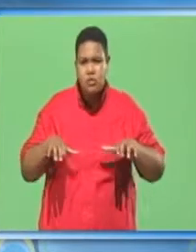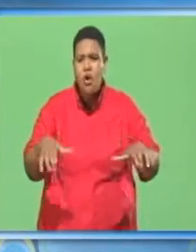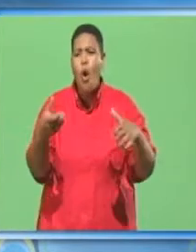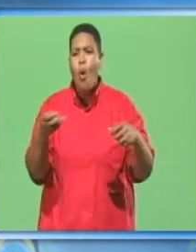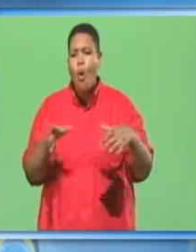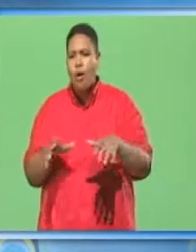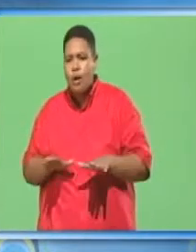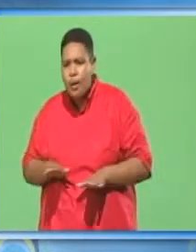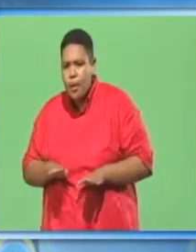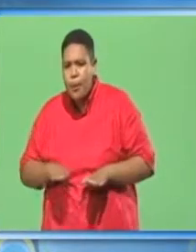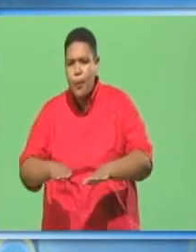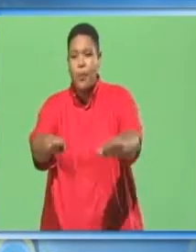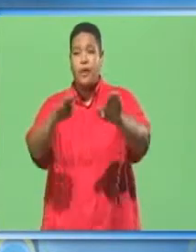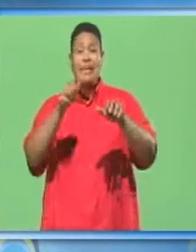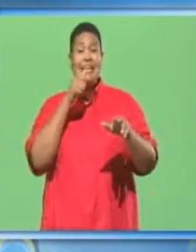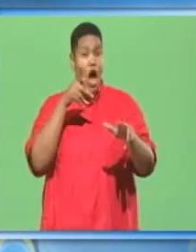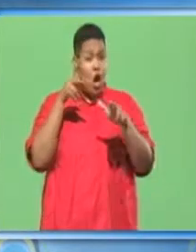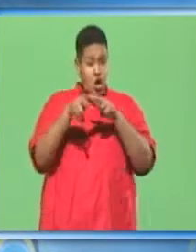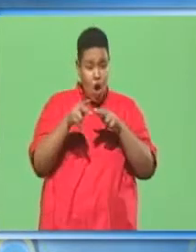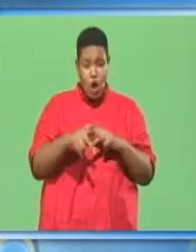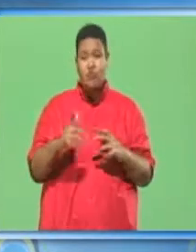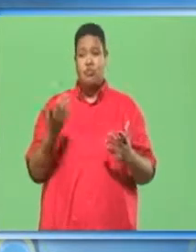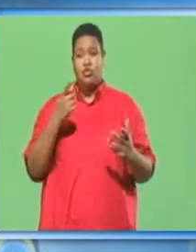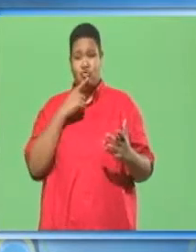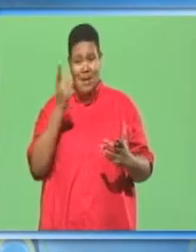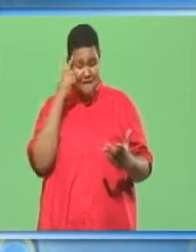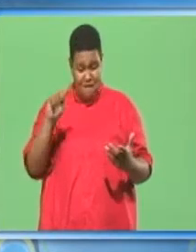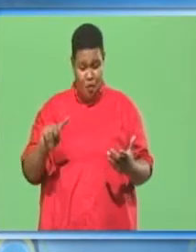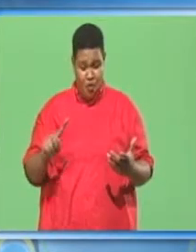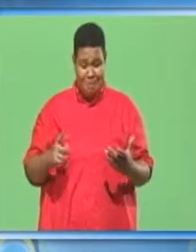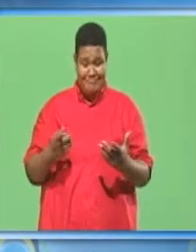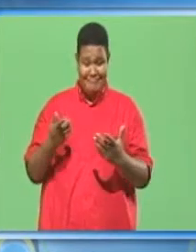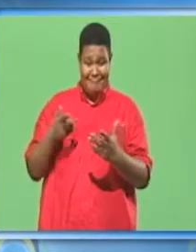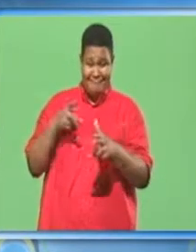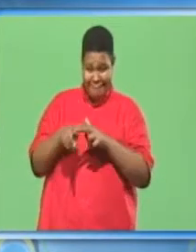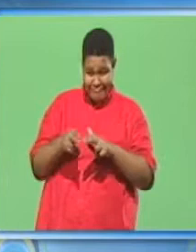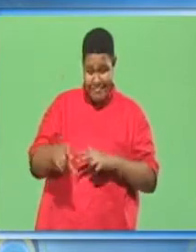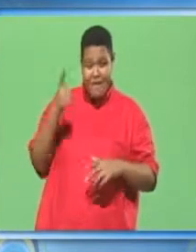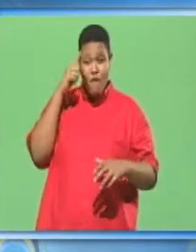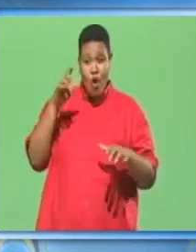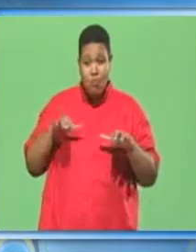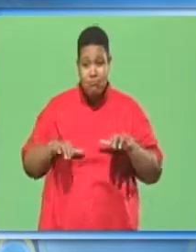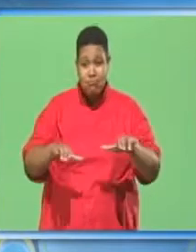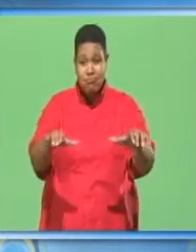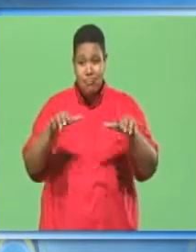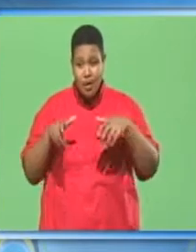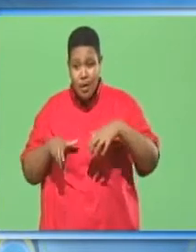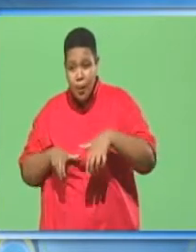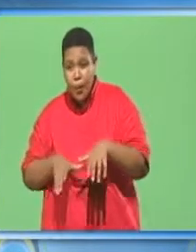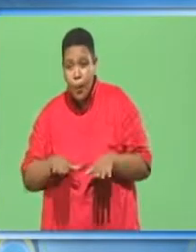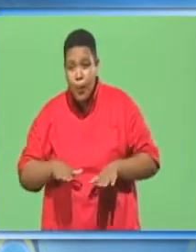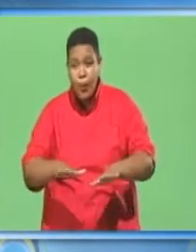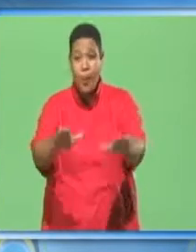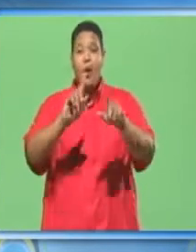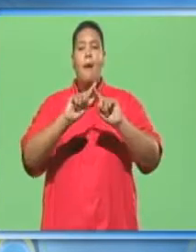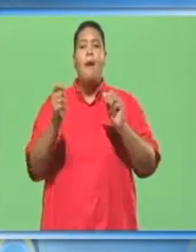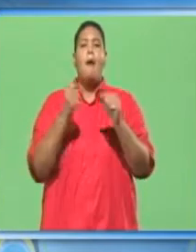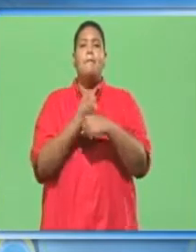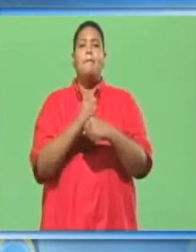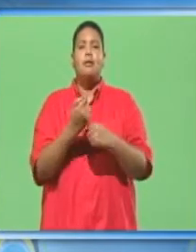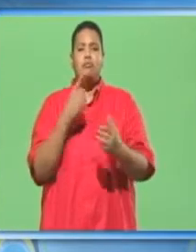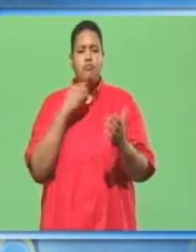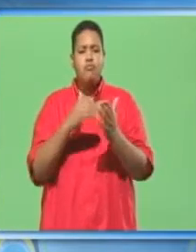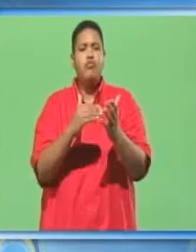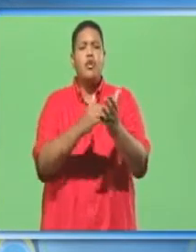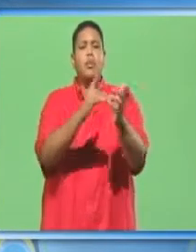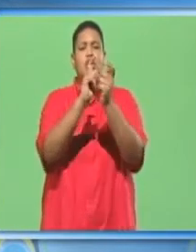as efficiently as the rip blade for ripping or cross-cut blade for cross-cutting, but it makes frequent blade